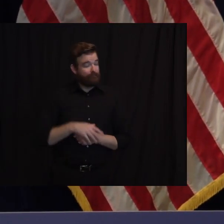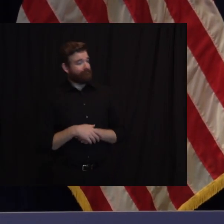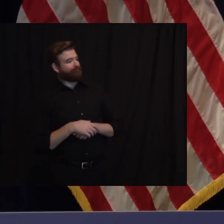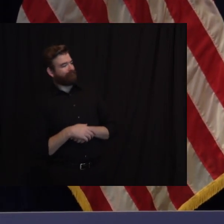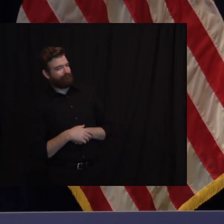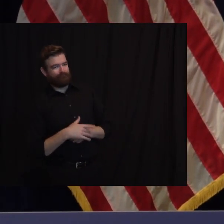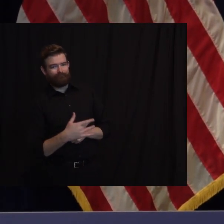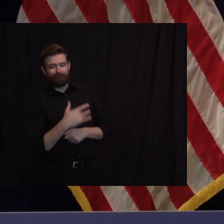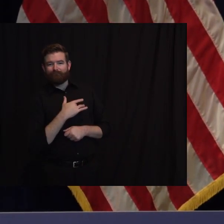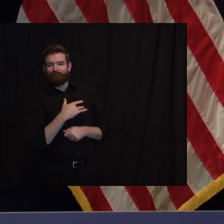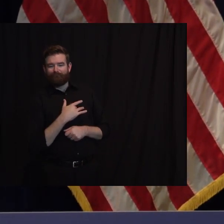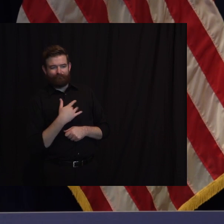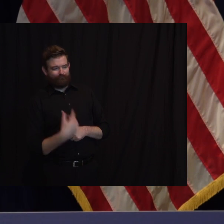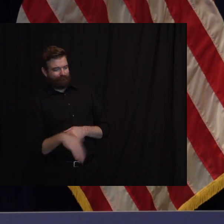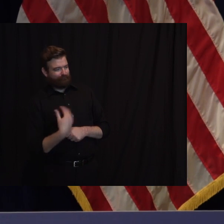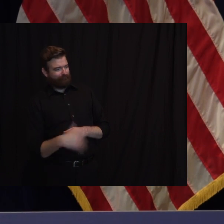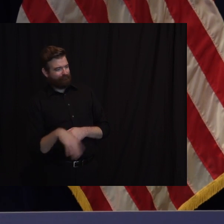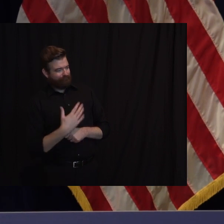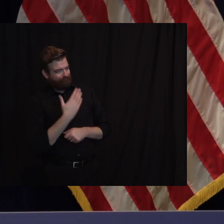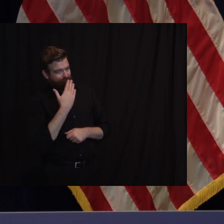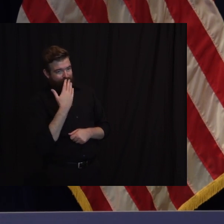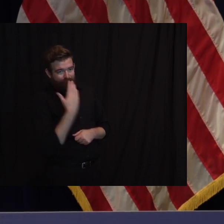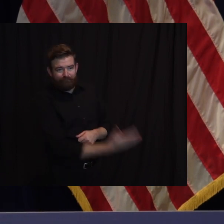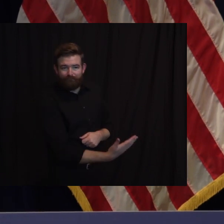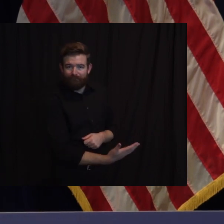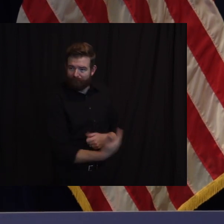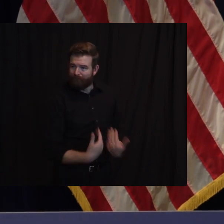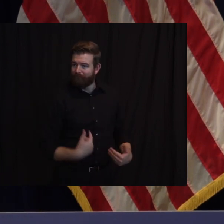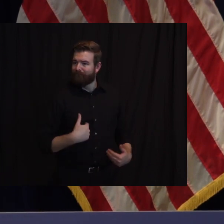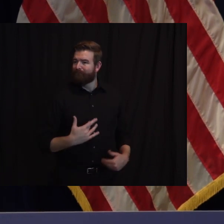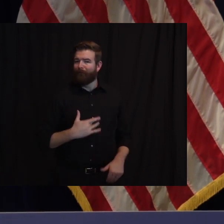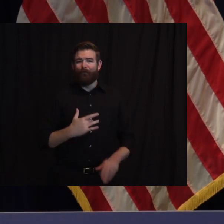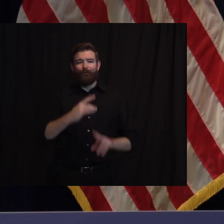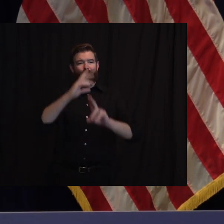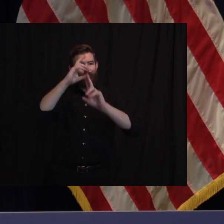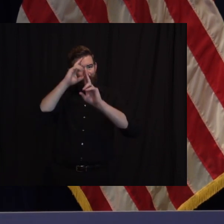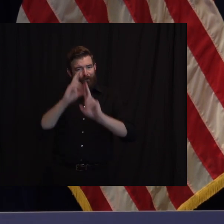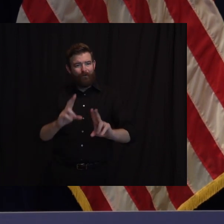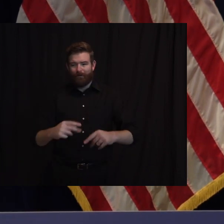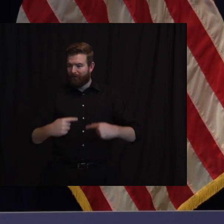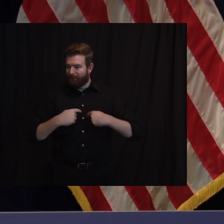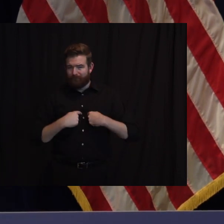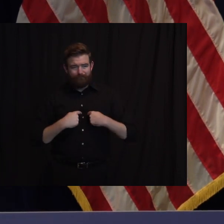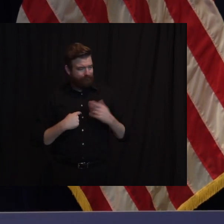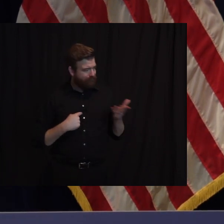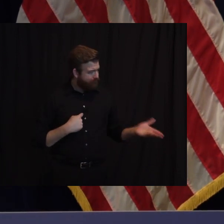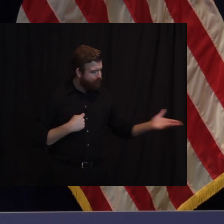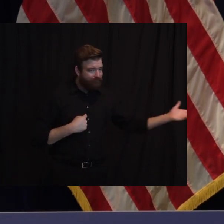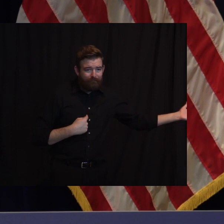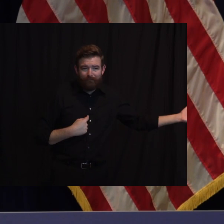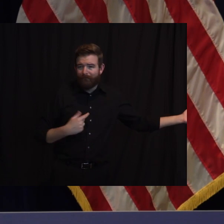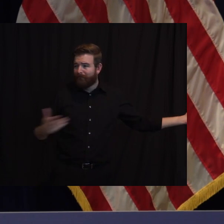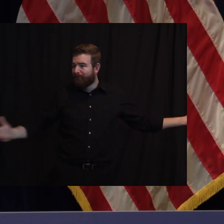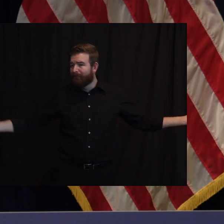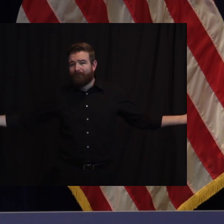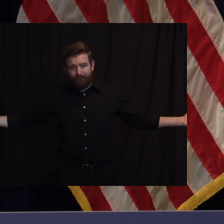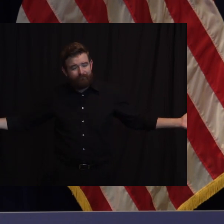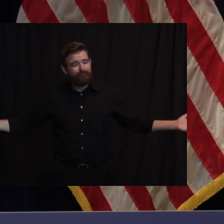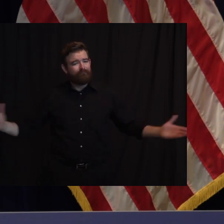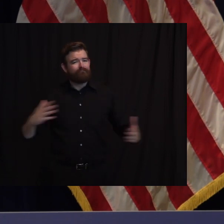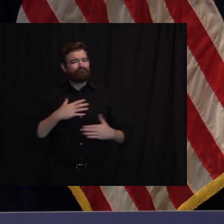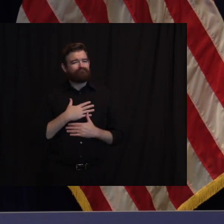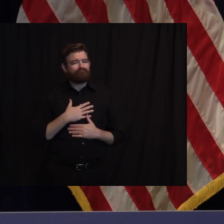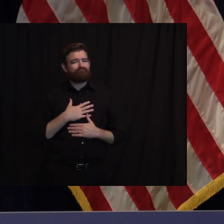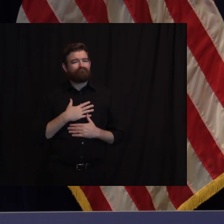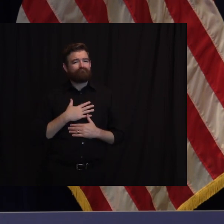the group that I have up here with me every day and the literally thousands behind them. We're going to start over this side, Matt. Don't pull a hamstring as you go